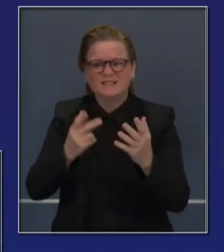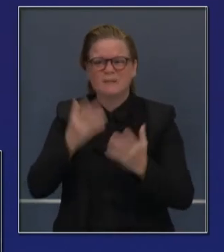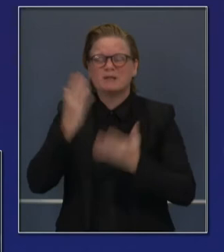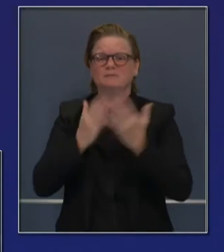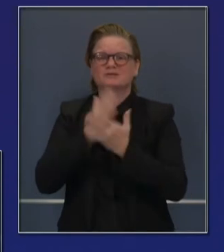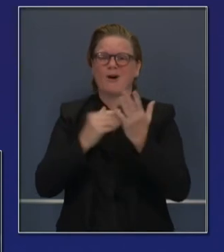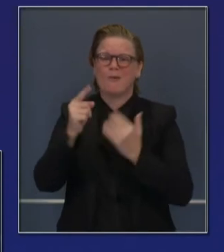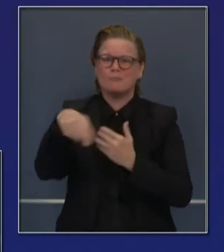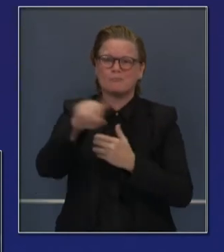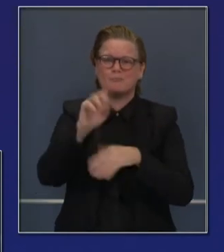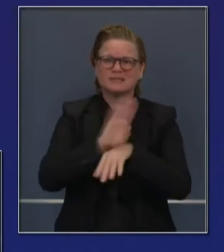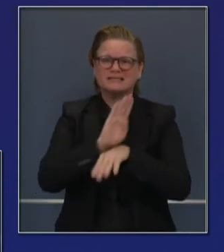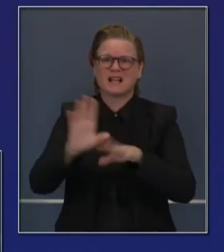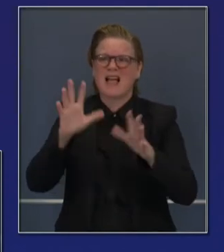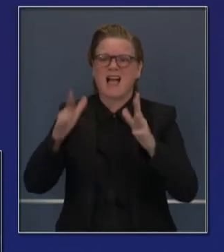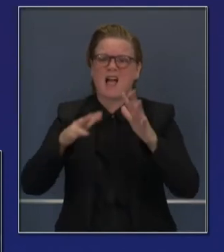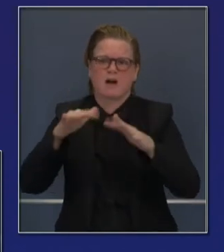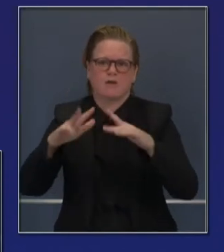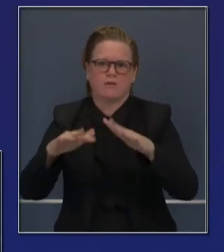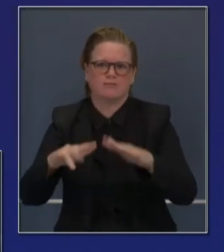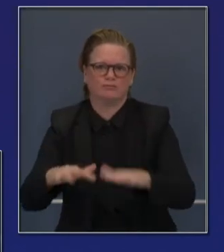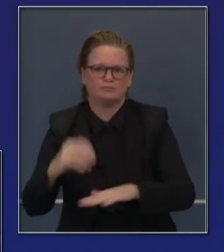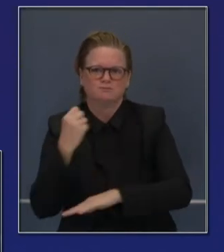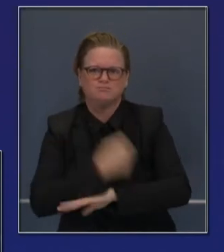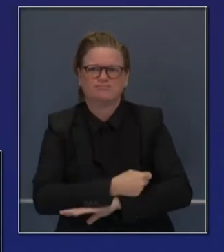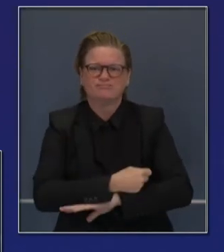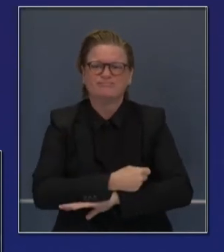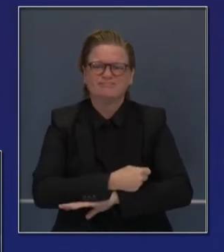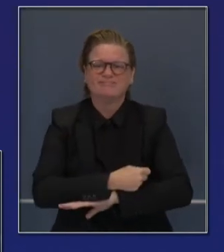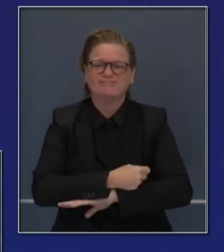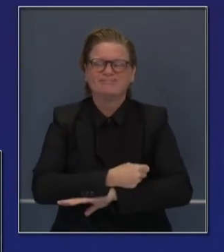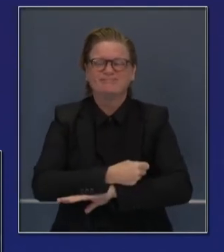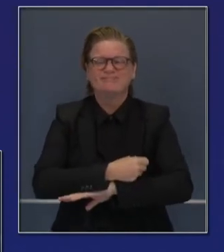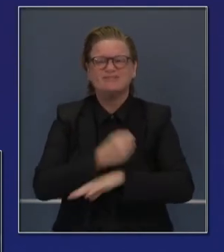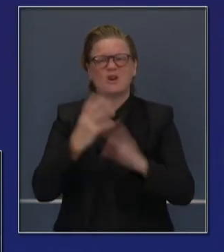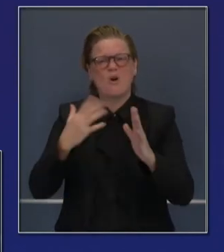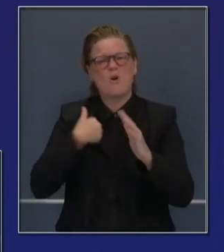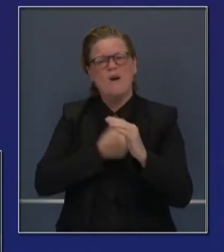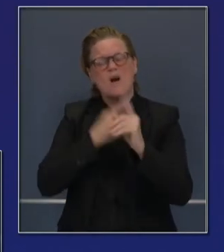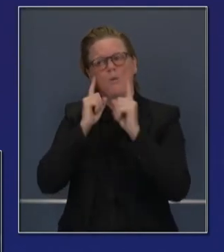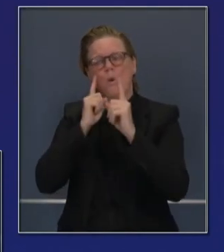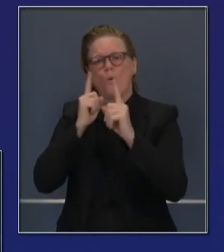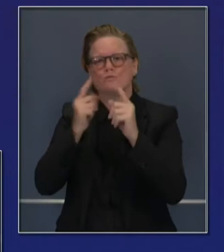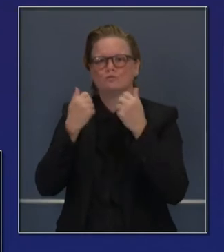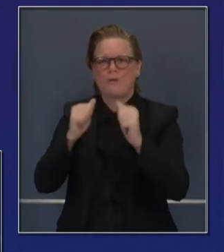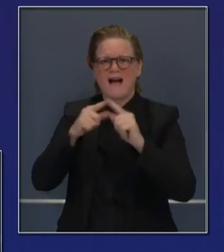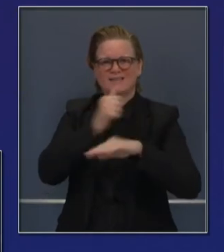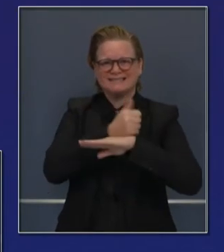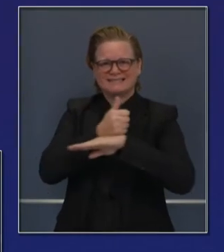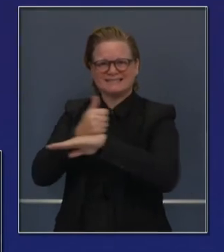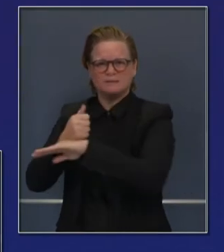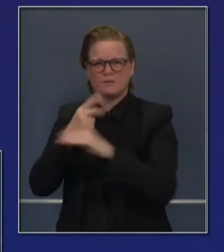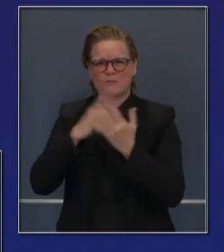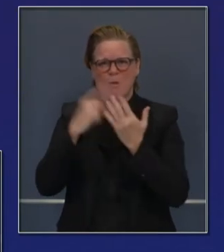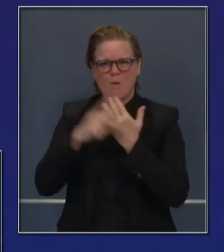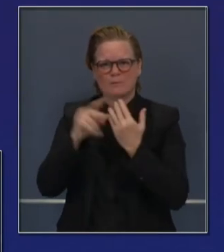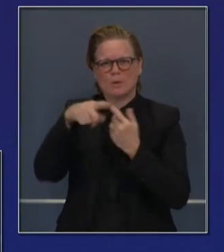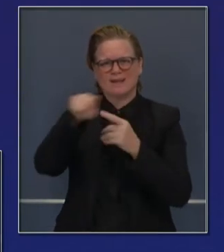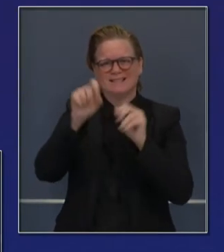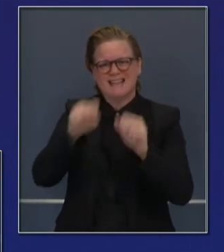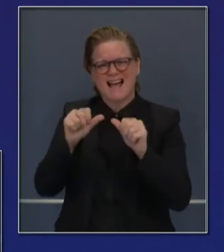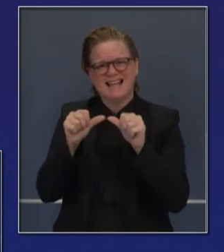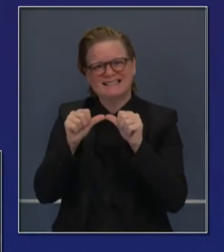want to make sure we're taking advantage of all these federal programs. And that's why this PPP program was so important. And it